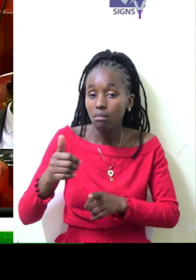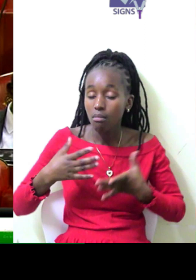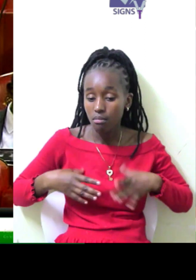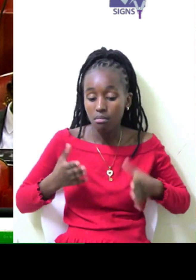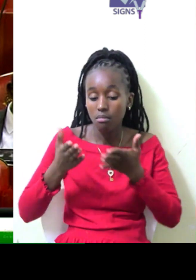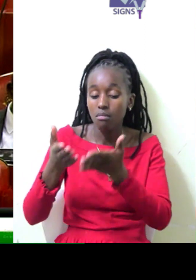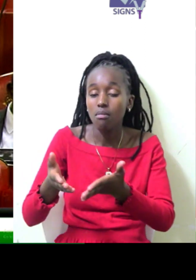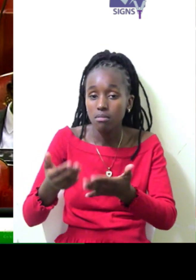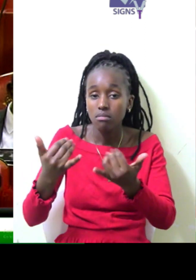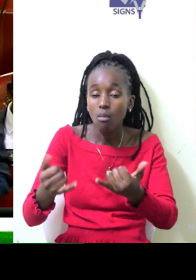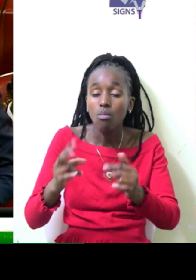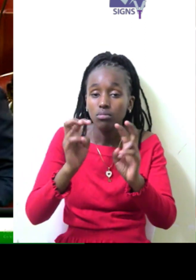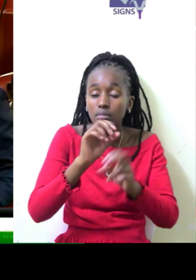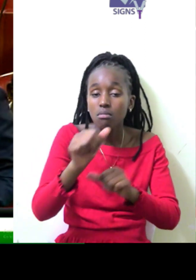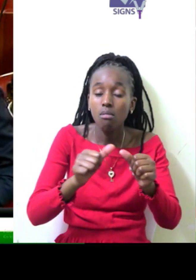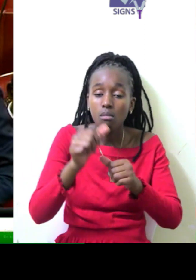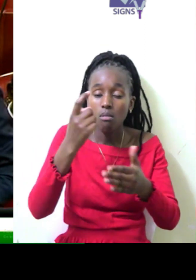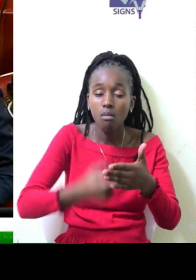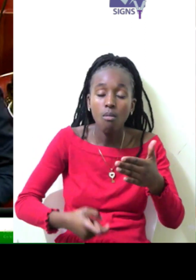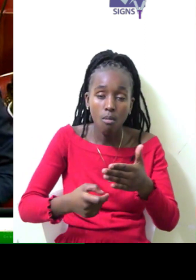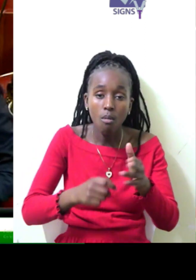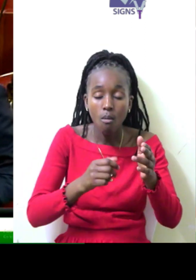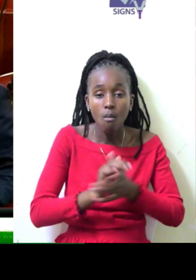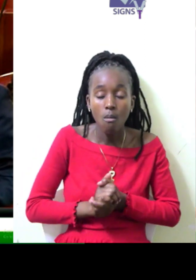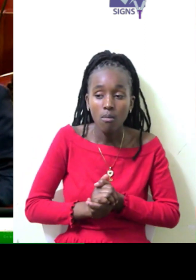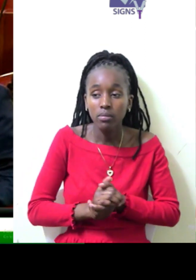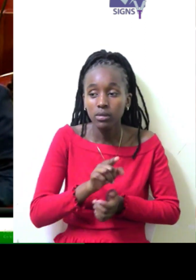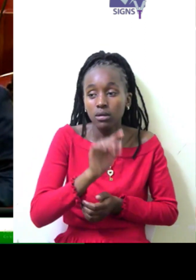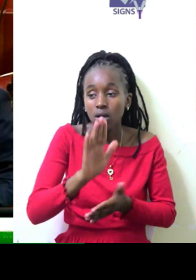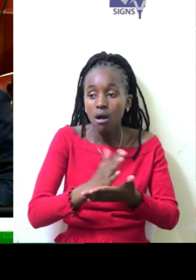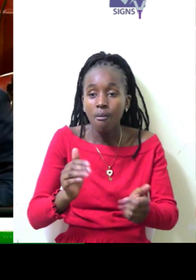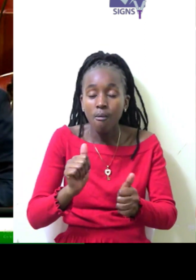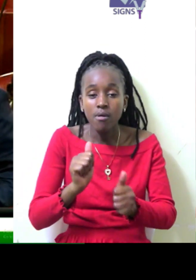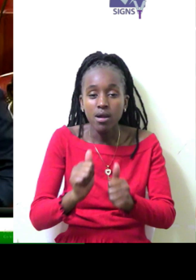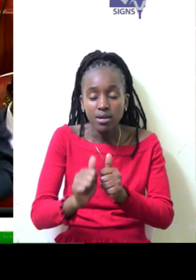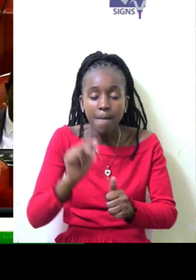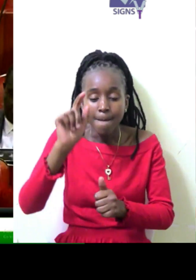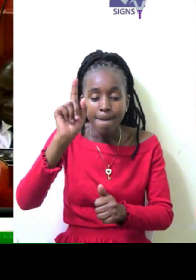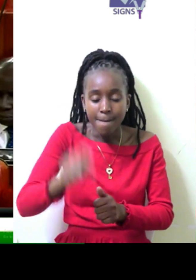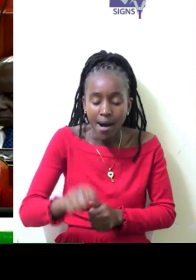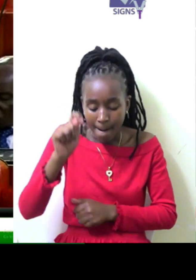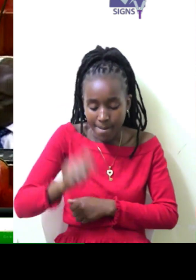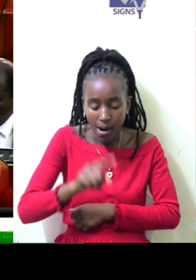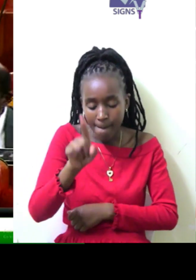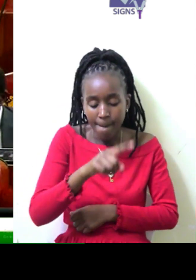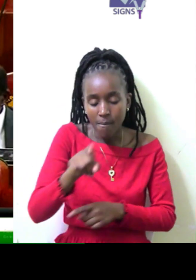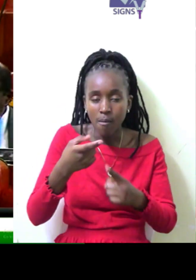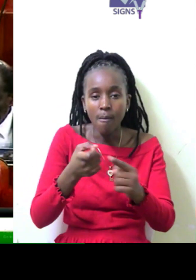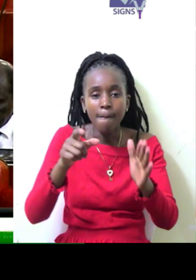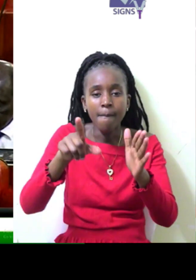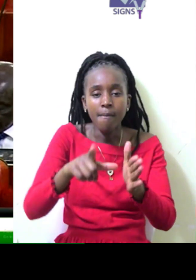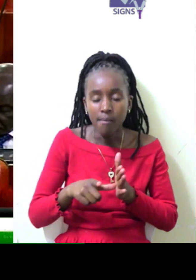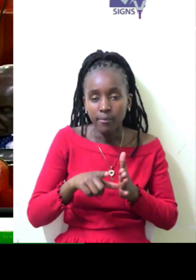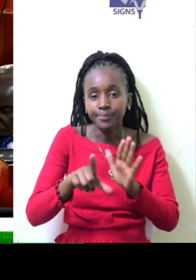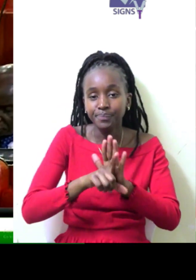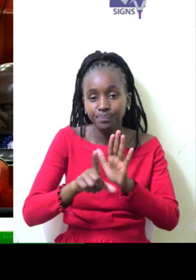and amnesty, Honorable Speaker, is something we should delete from our laws completely. Honorable Speaker, there is a time I